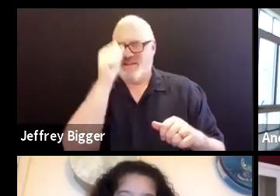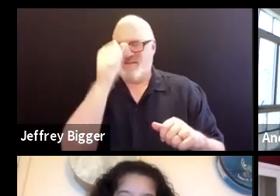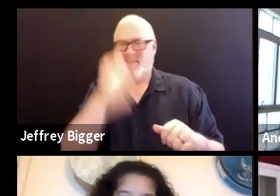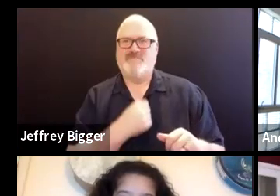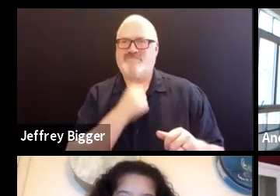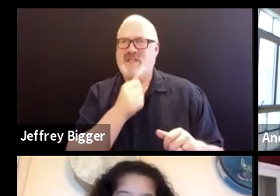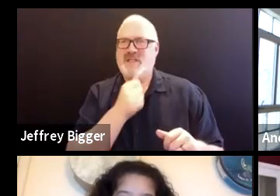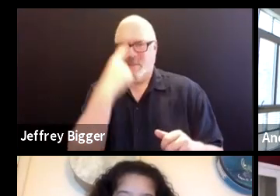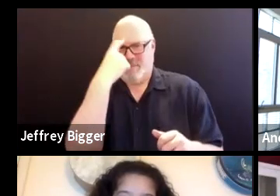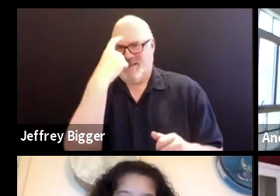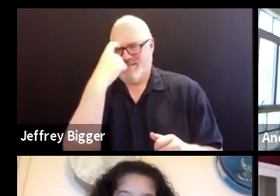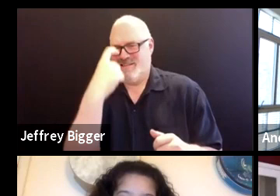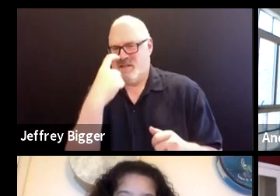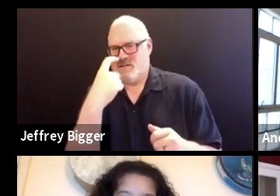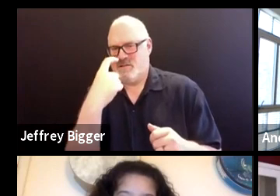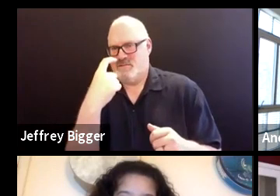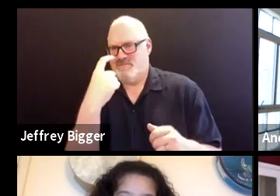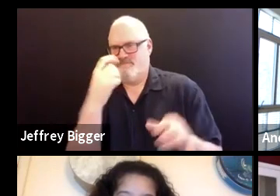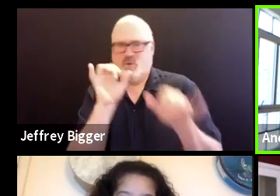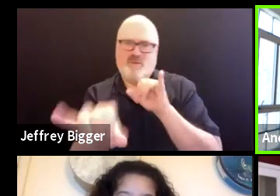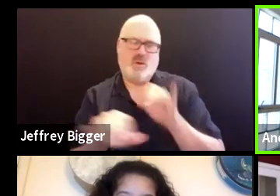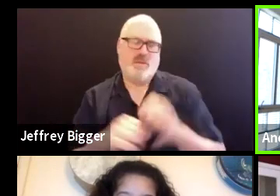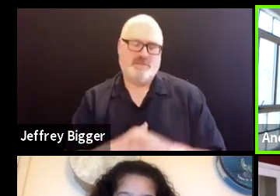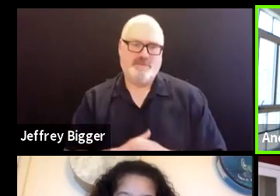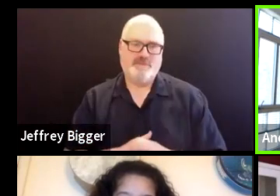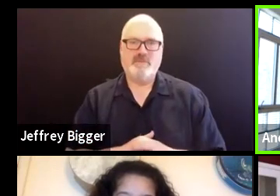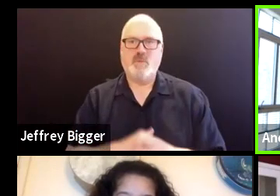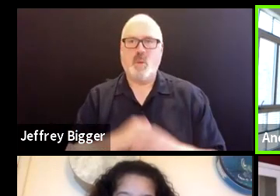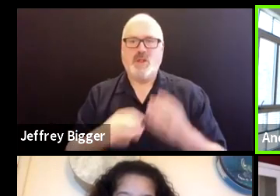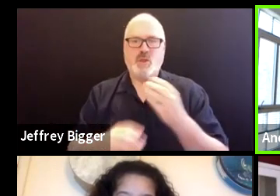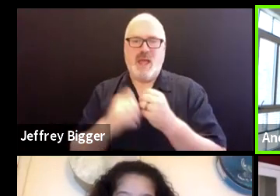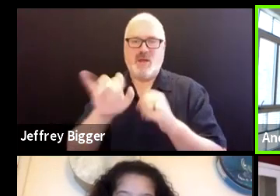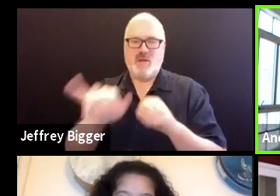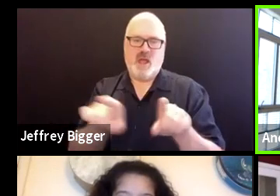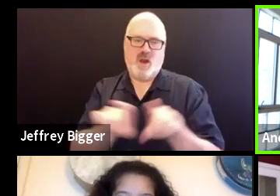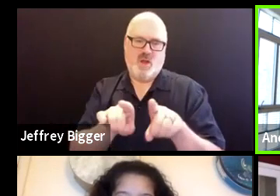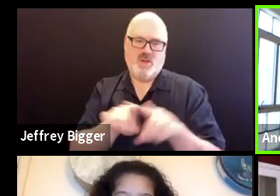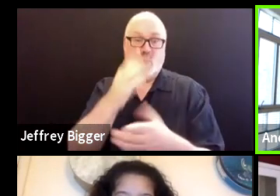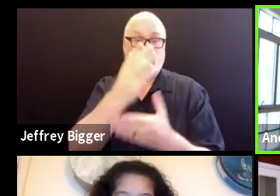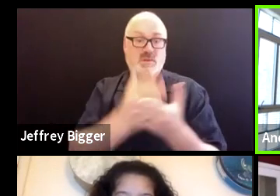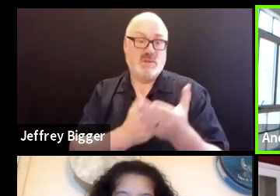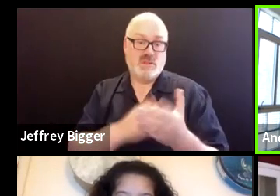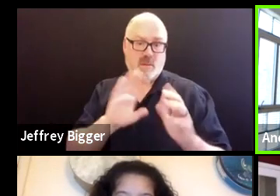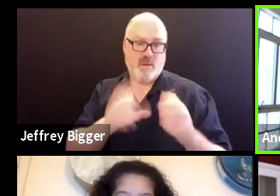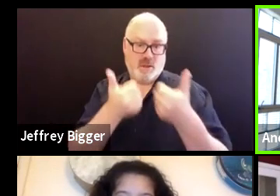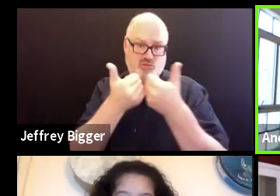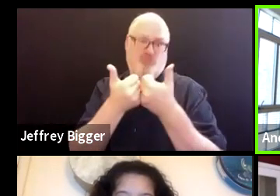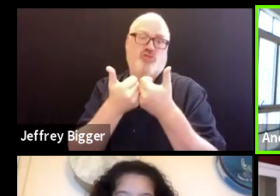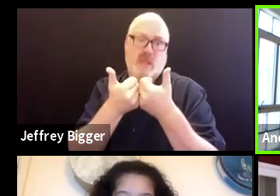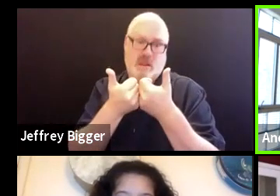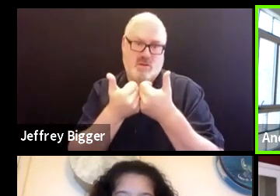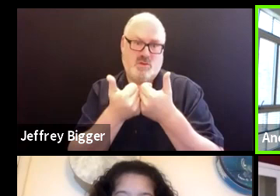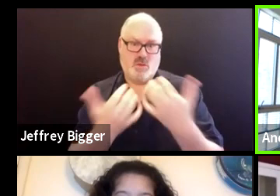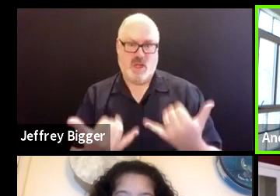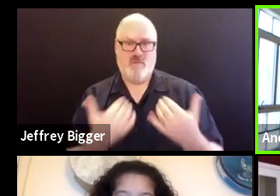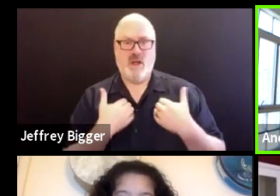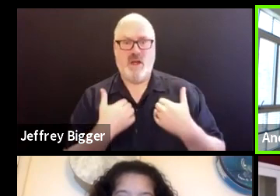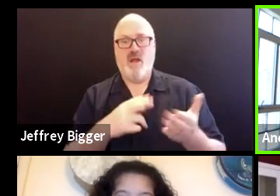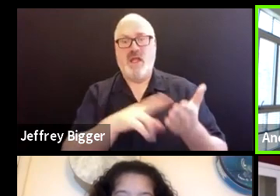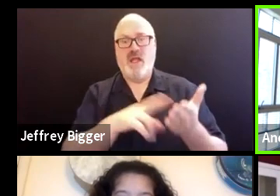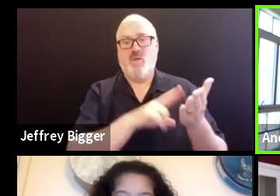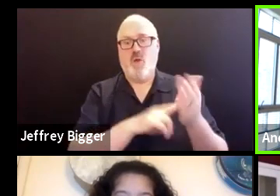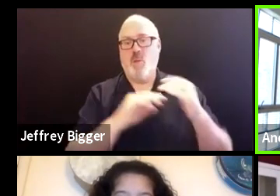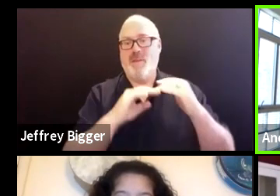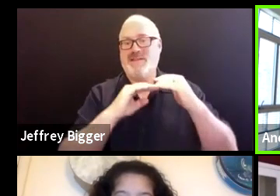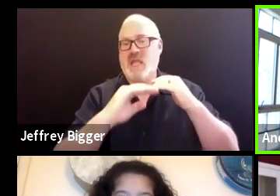do for the long term. Yeah, just to add to that as well, I mean, some of the challenges here are enrollment stabilization.